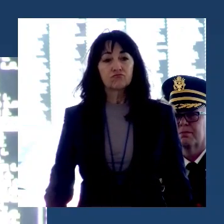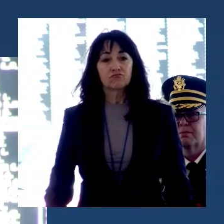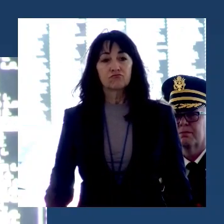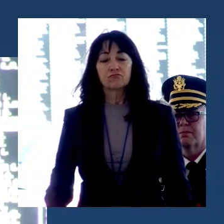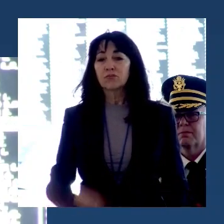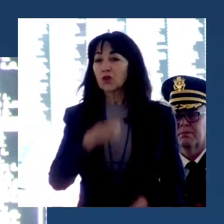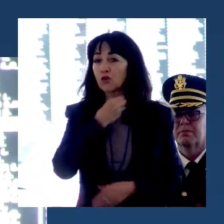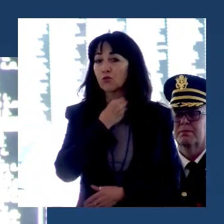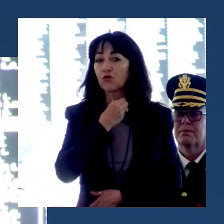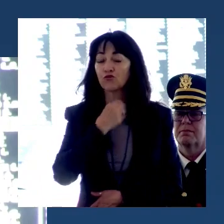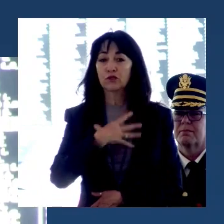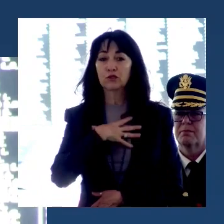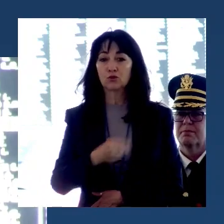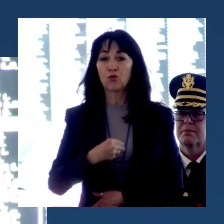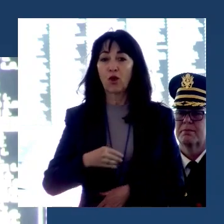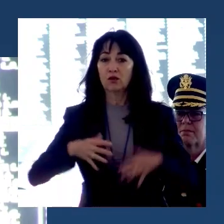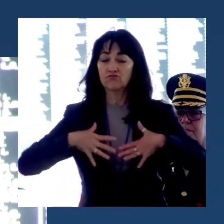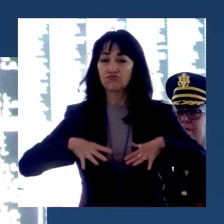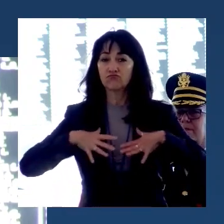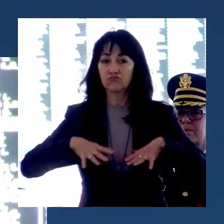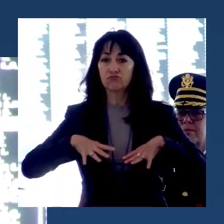uniforms, standing out